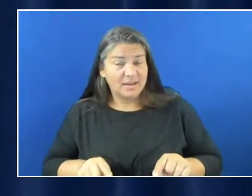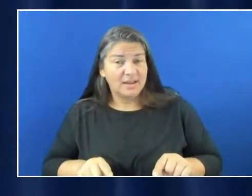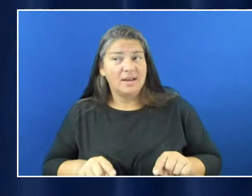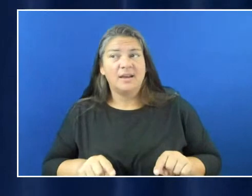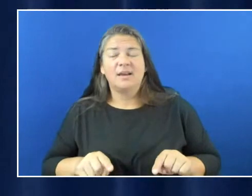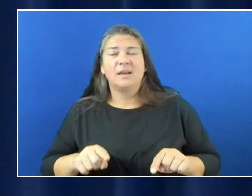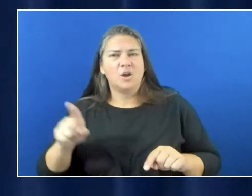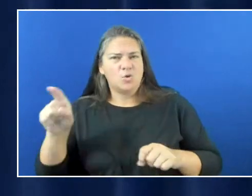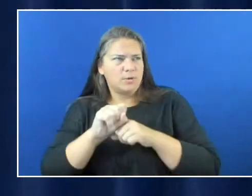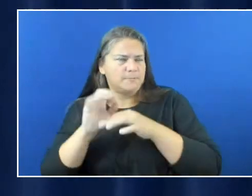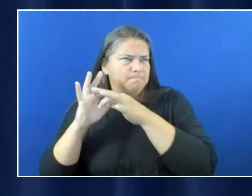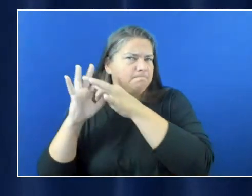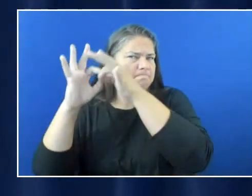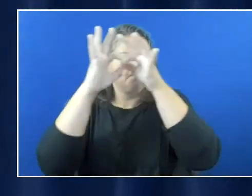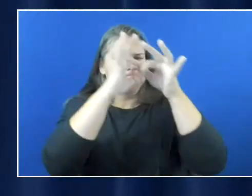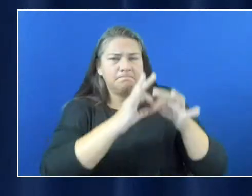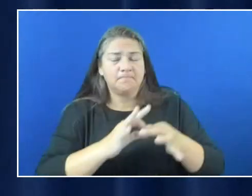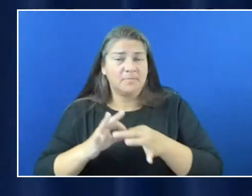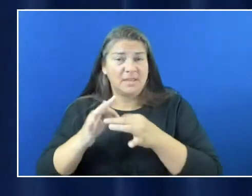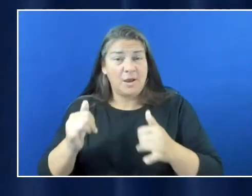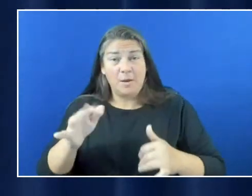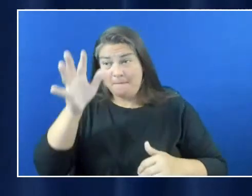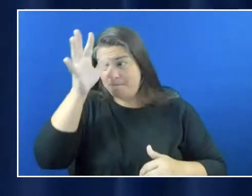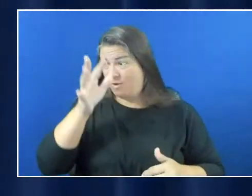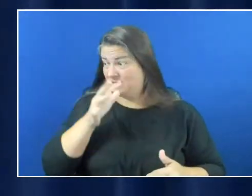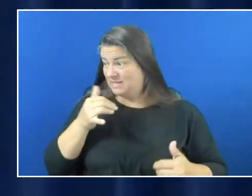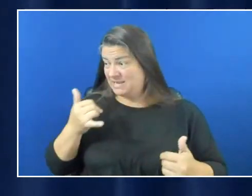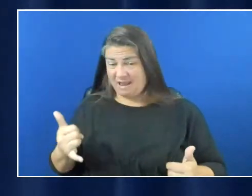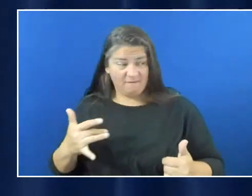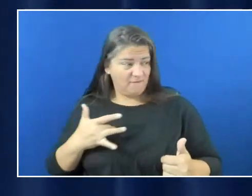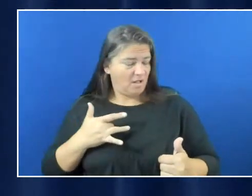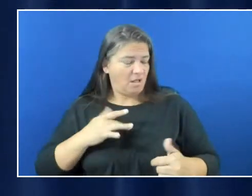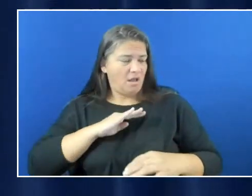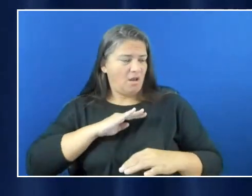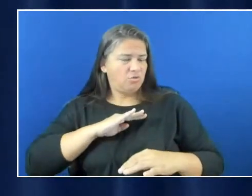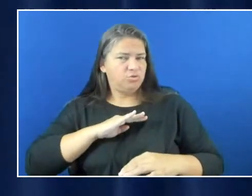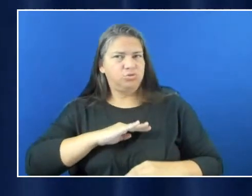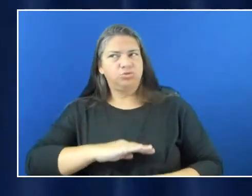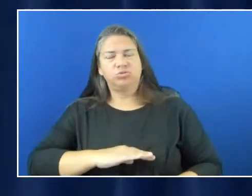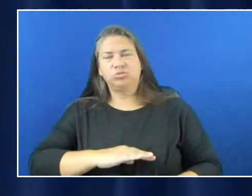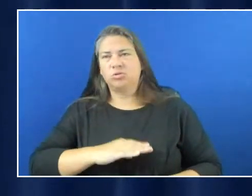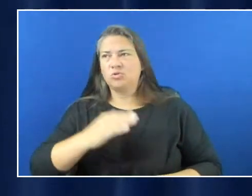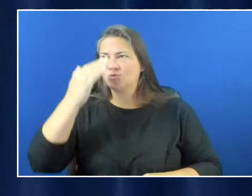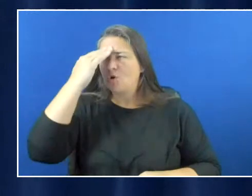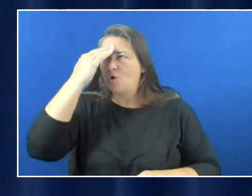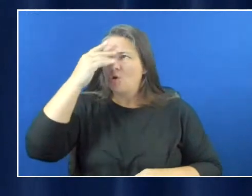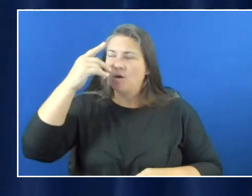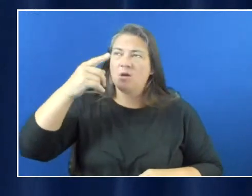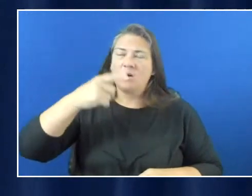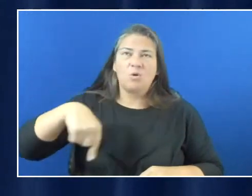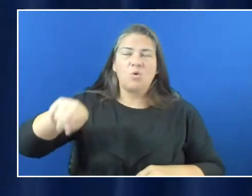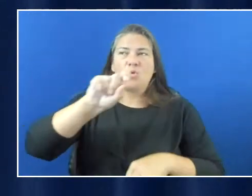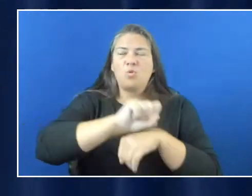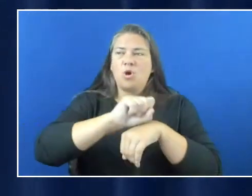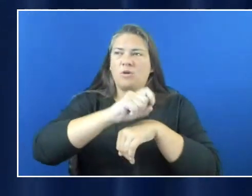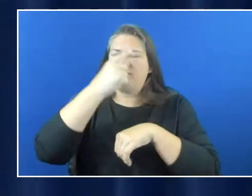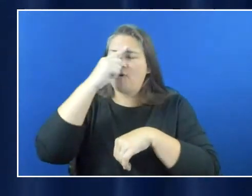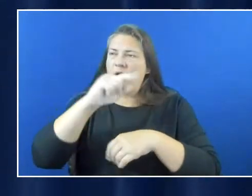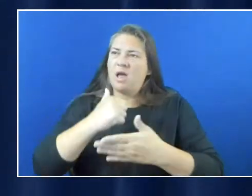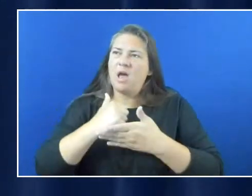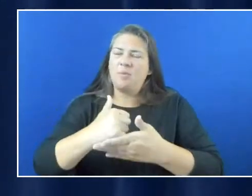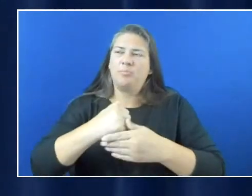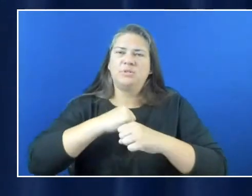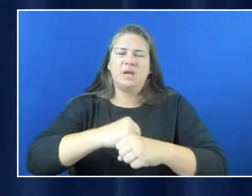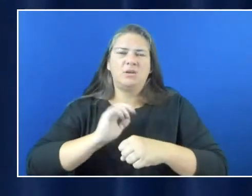that some predator is not trying to exploit their child. And teenagers can